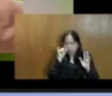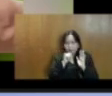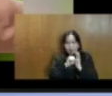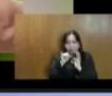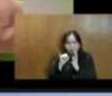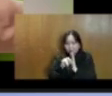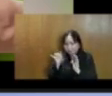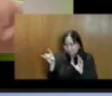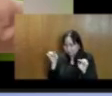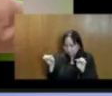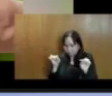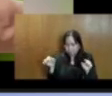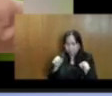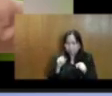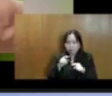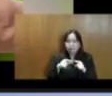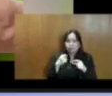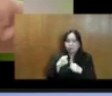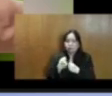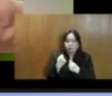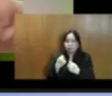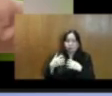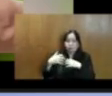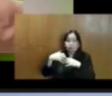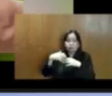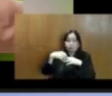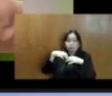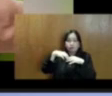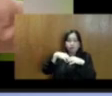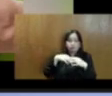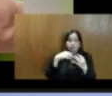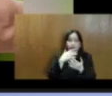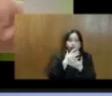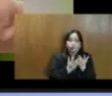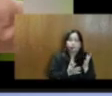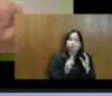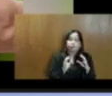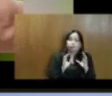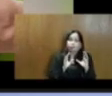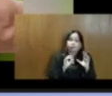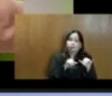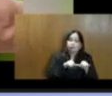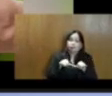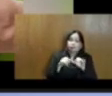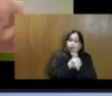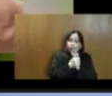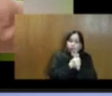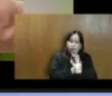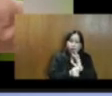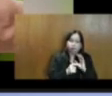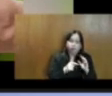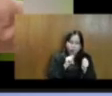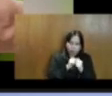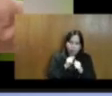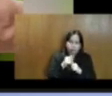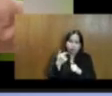We have developed this, and we have embedded some of the competency standards, and we are also part of the Green Jobs Act. So part of that is we